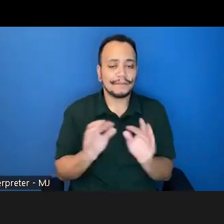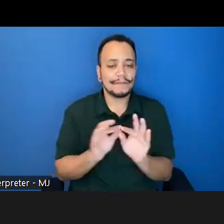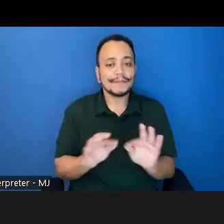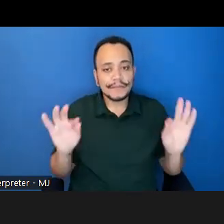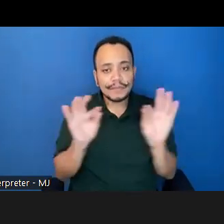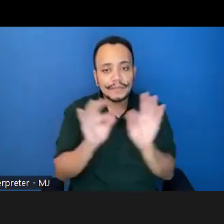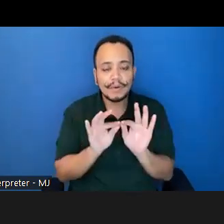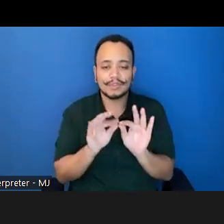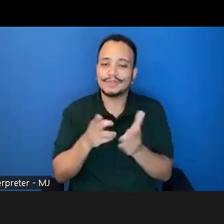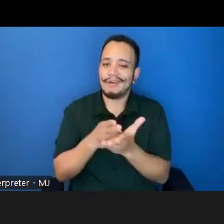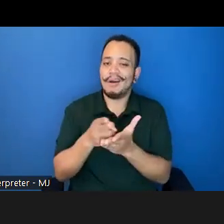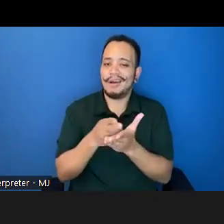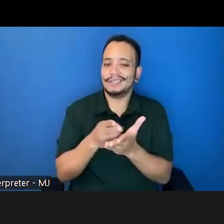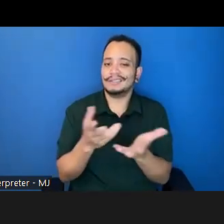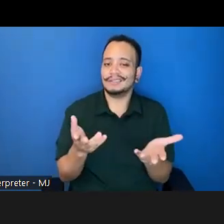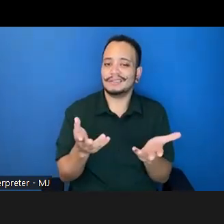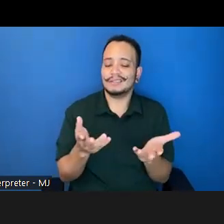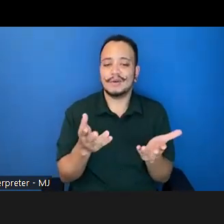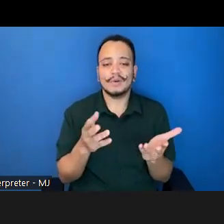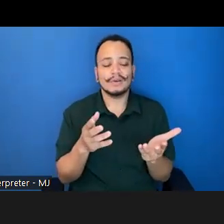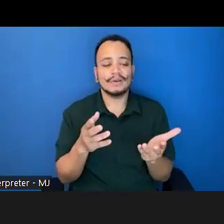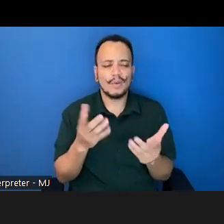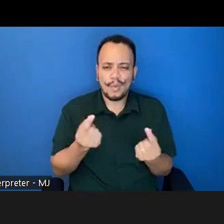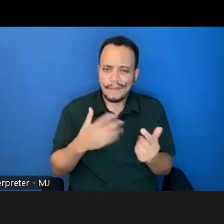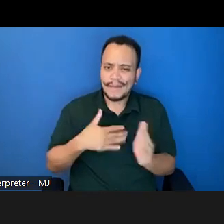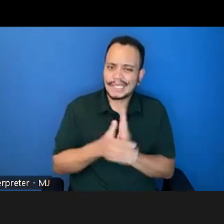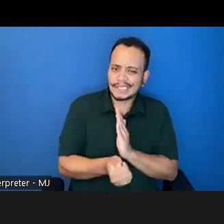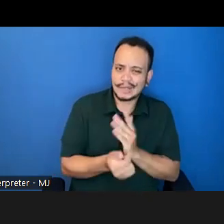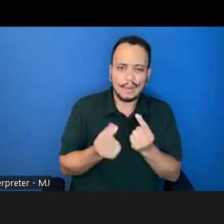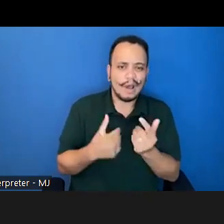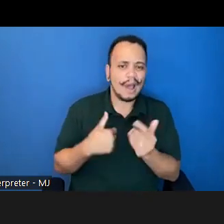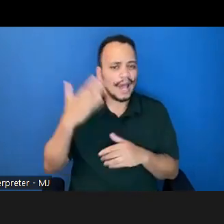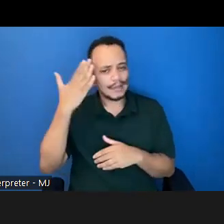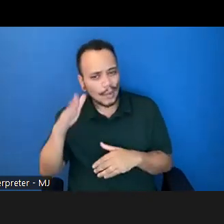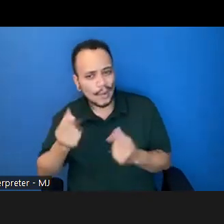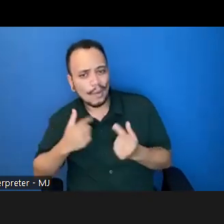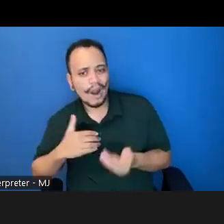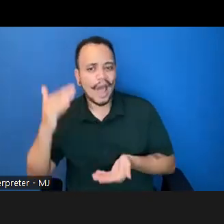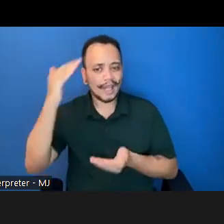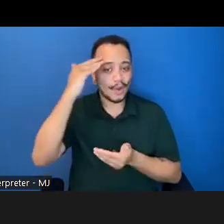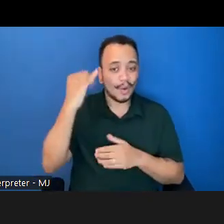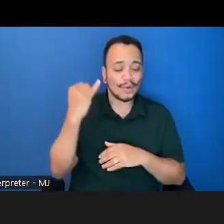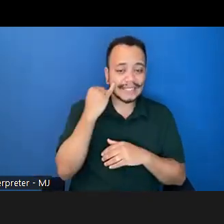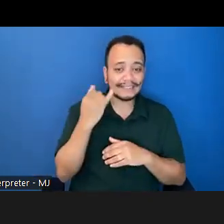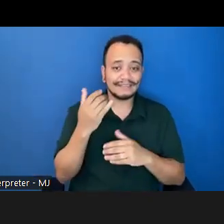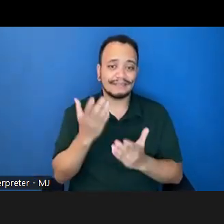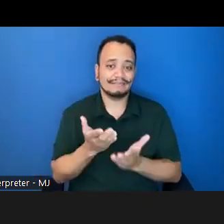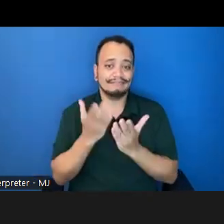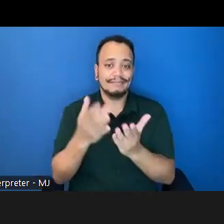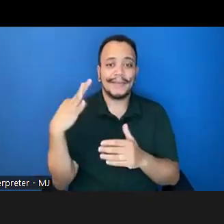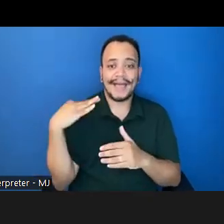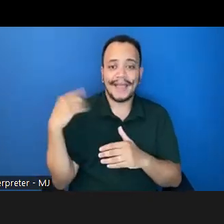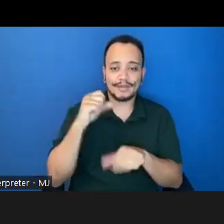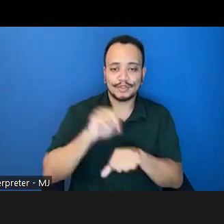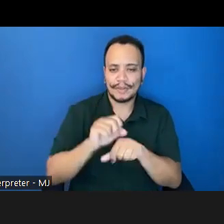important to be honest with yourself about your skills, especially when applying for jobs. Right. Yeah.